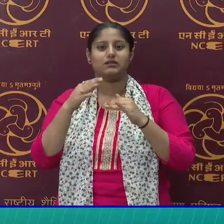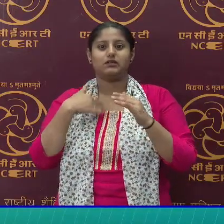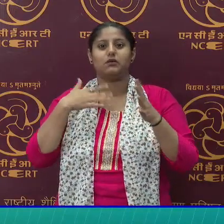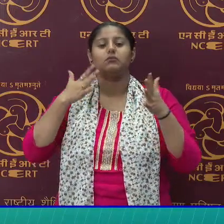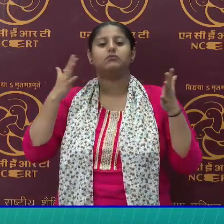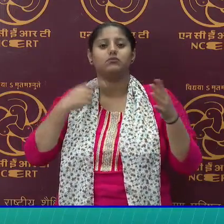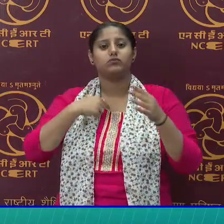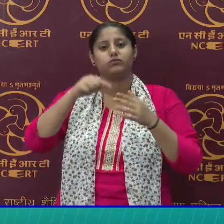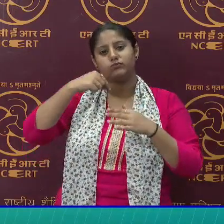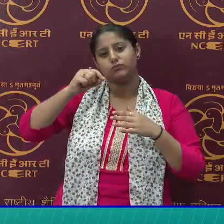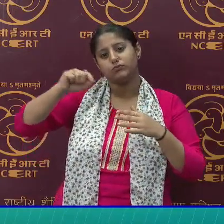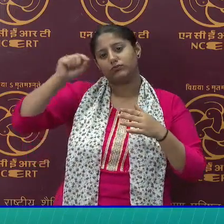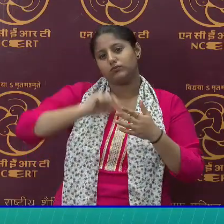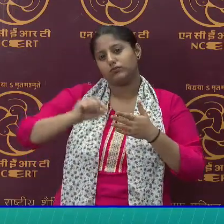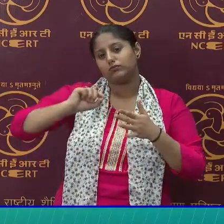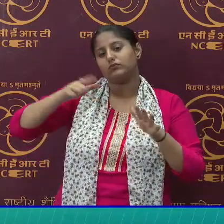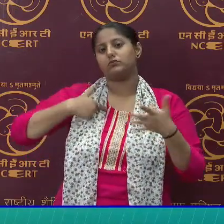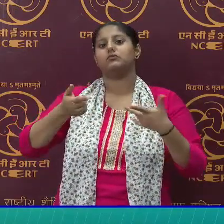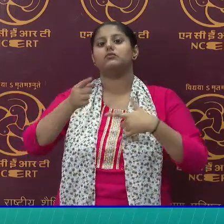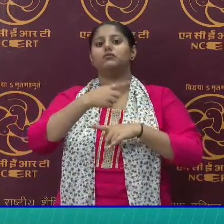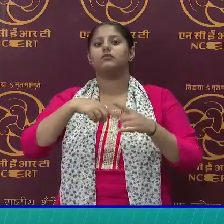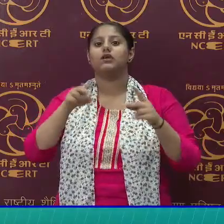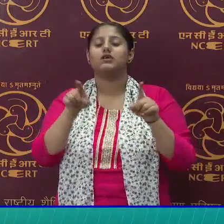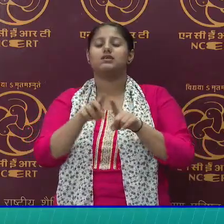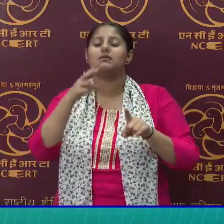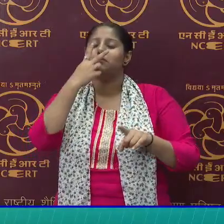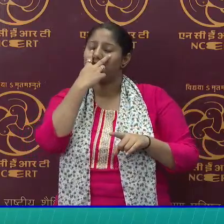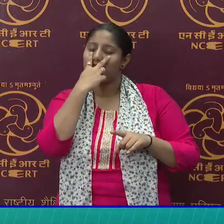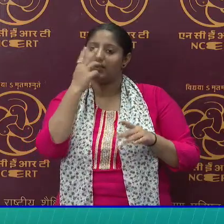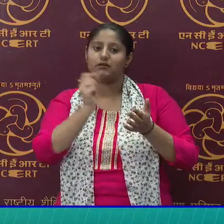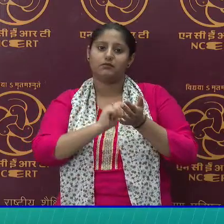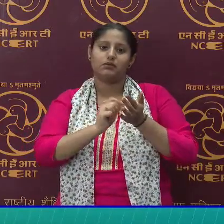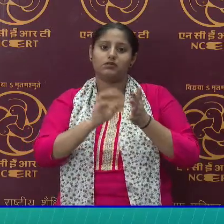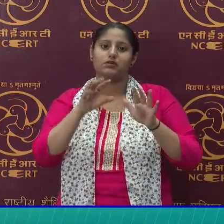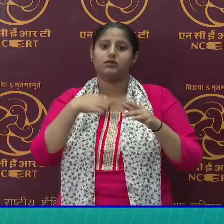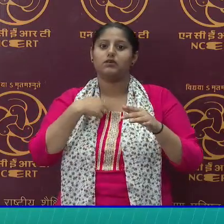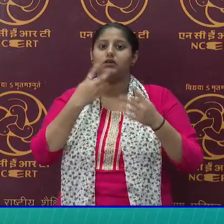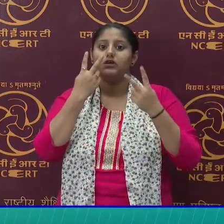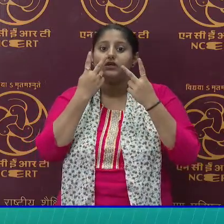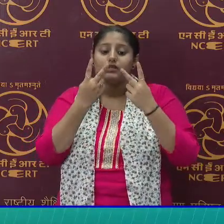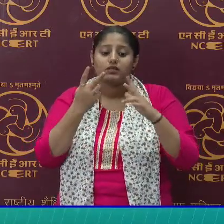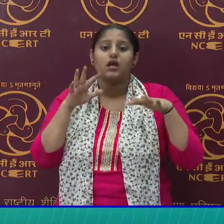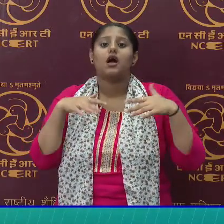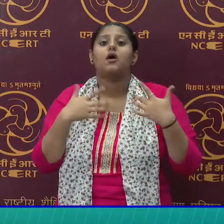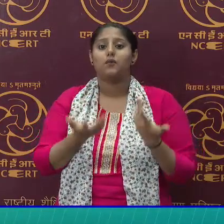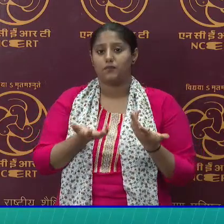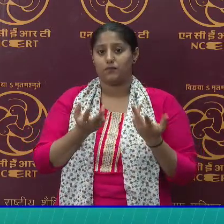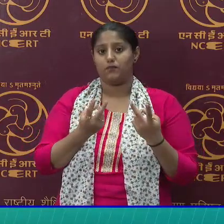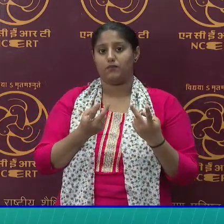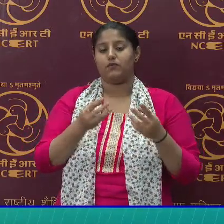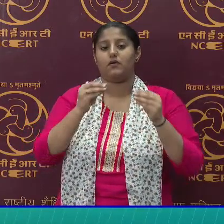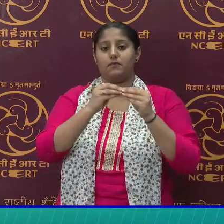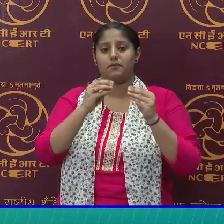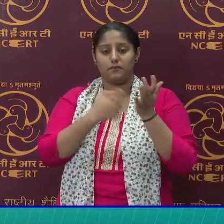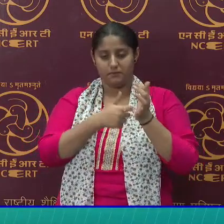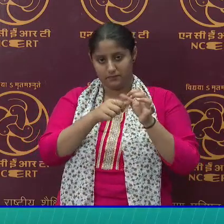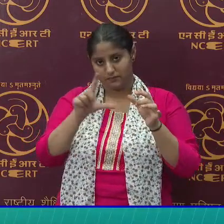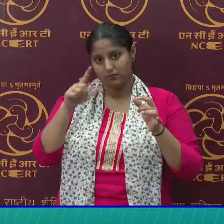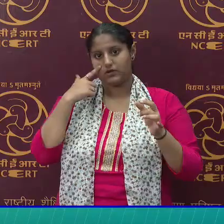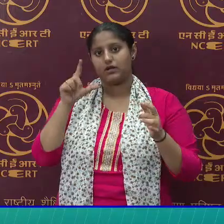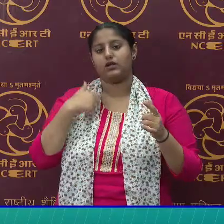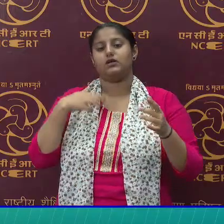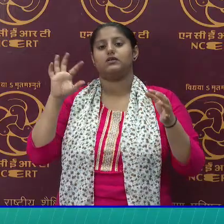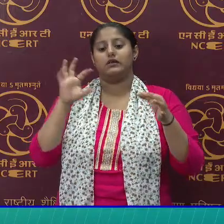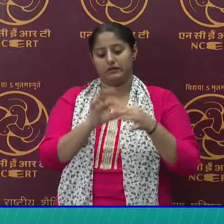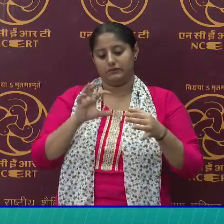it here in the sense that a blind person taught the world to see. So it was through Braille that there is